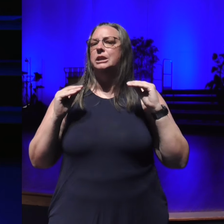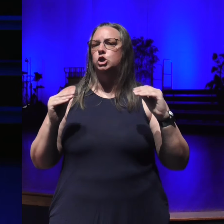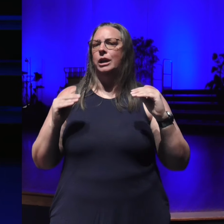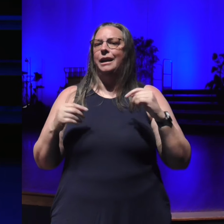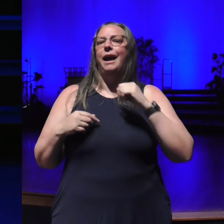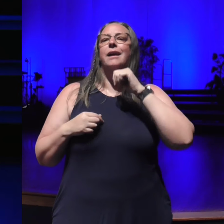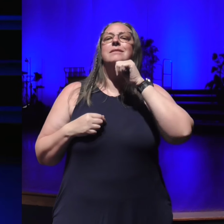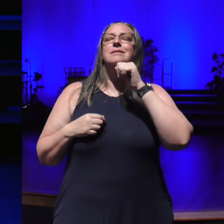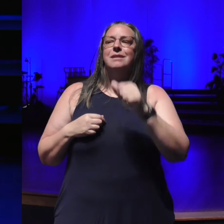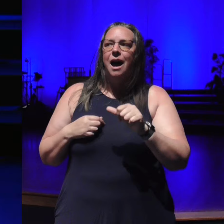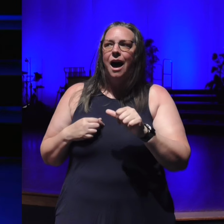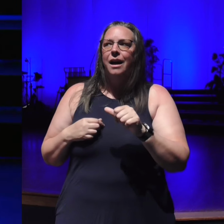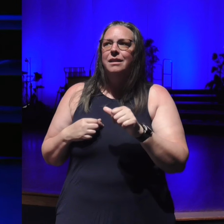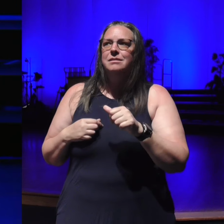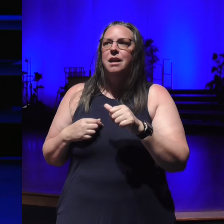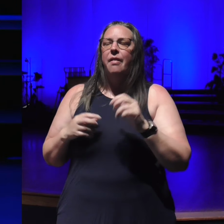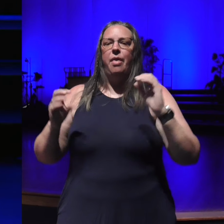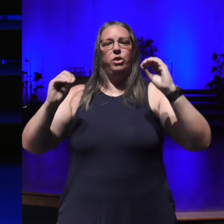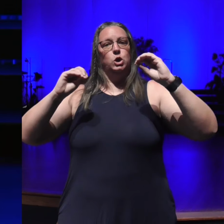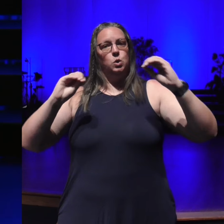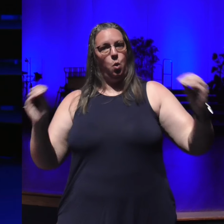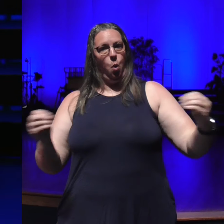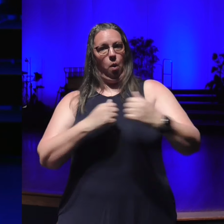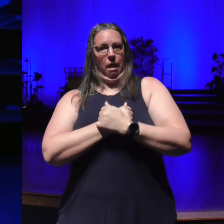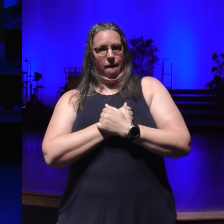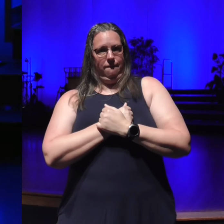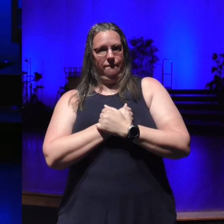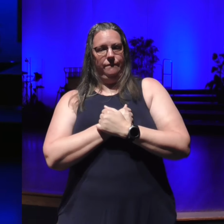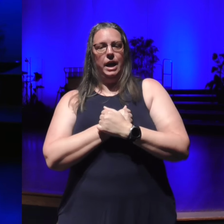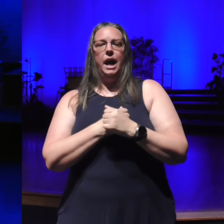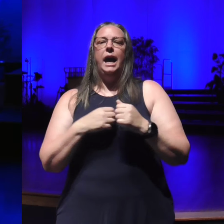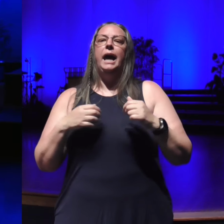it's receiving that love.